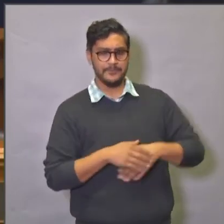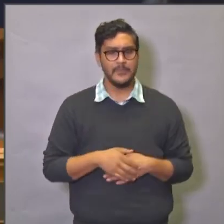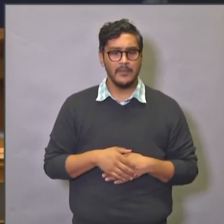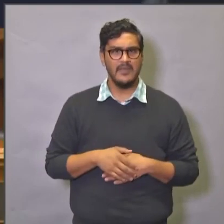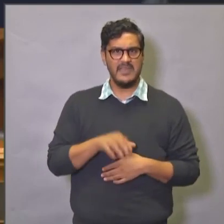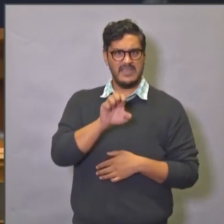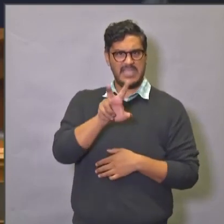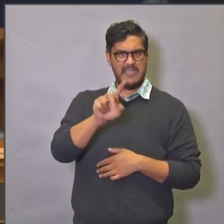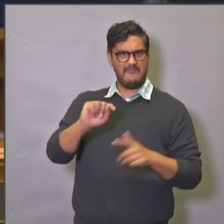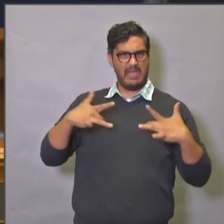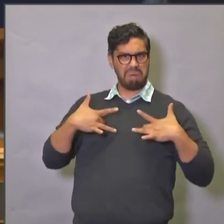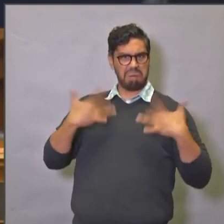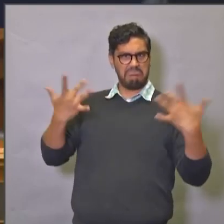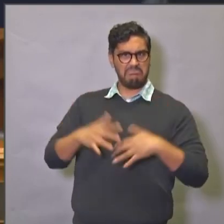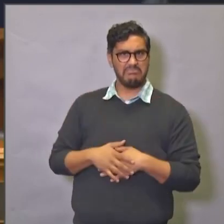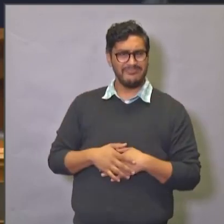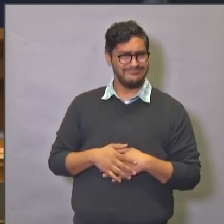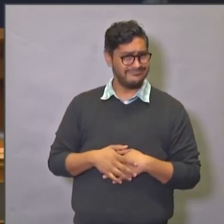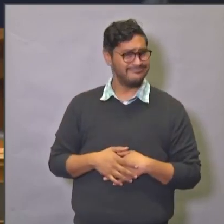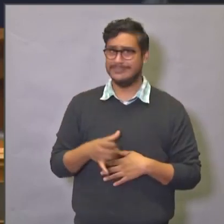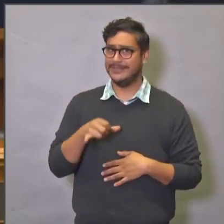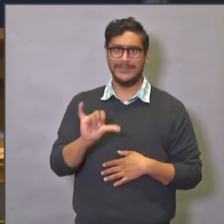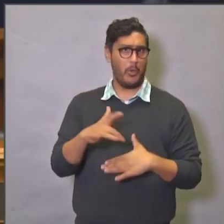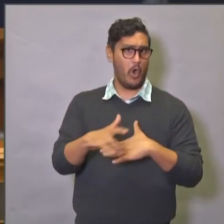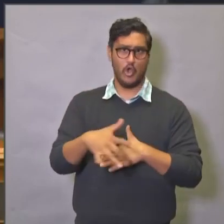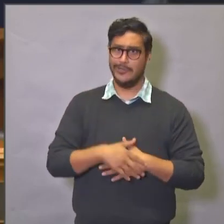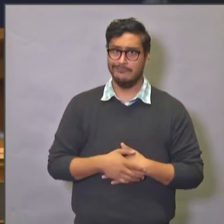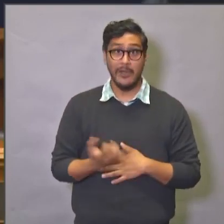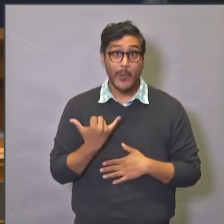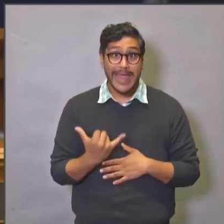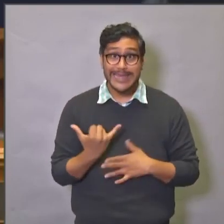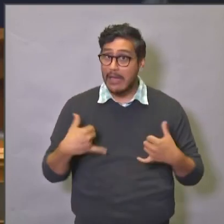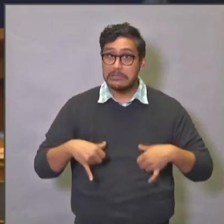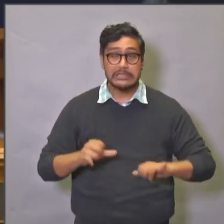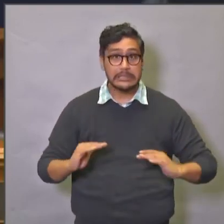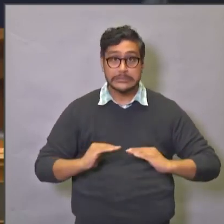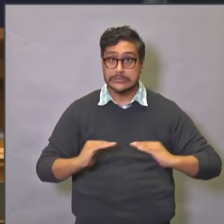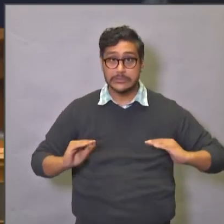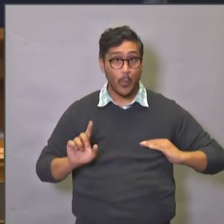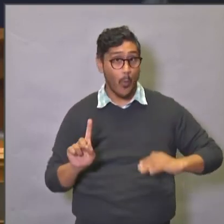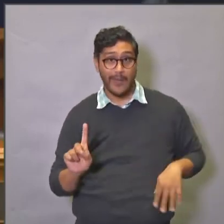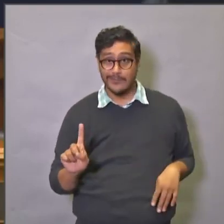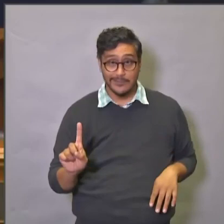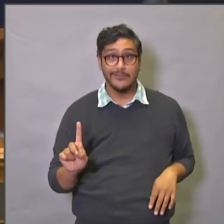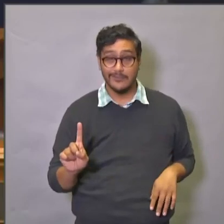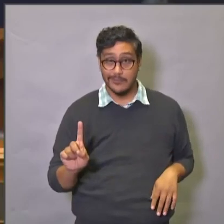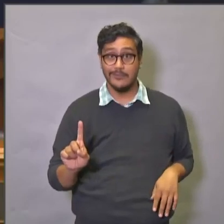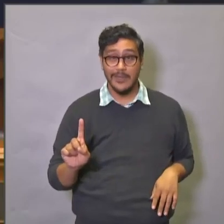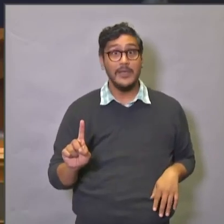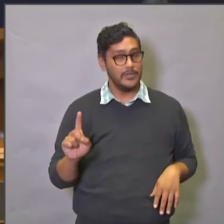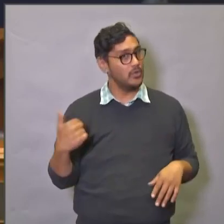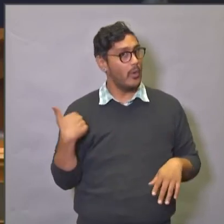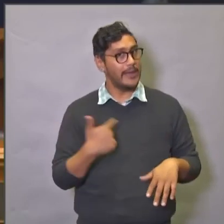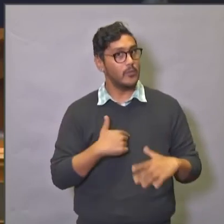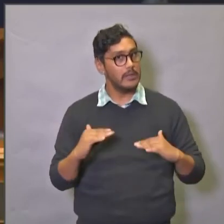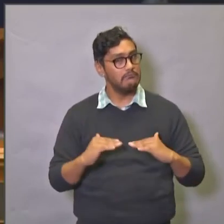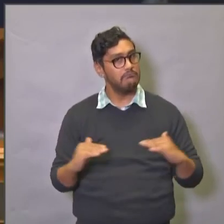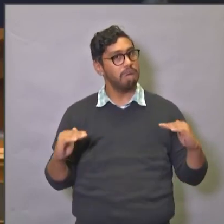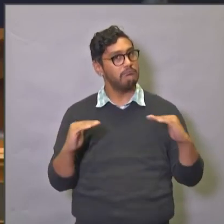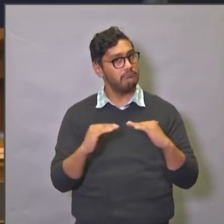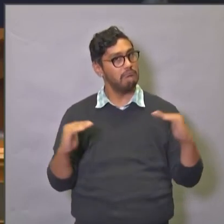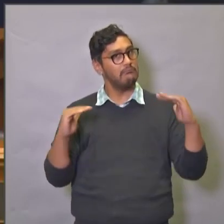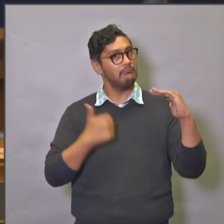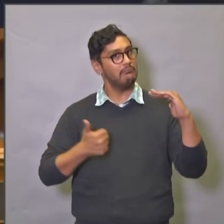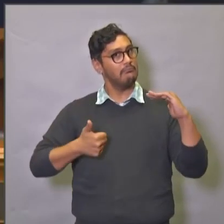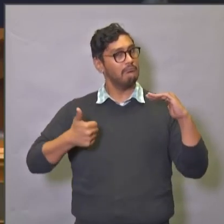mean, first of all, as a reminder, we're in Tier 1 still. And even as you move through the tiers, the